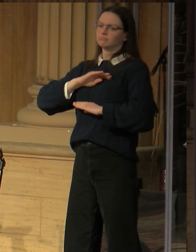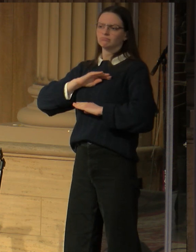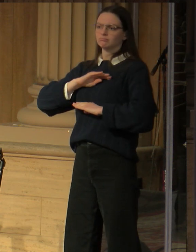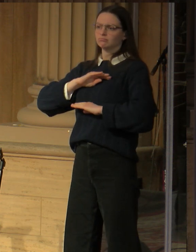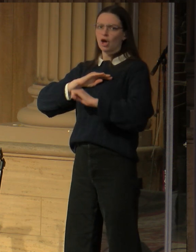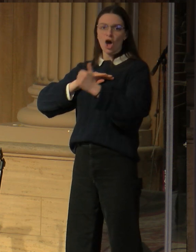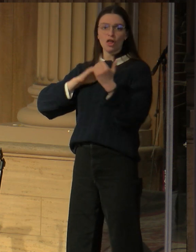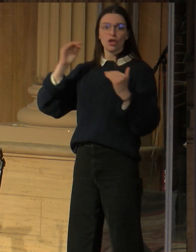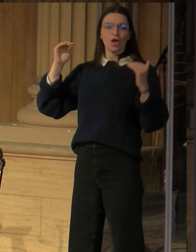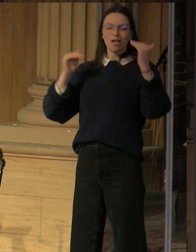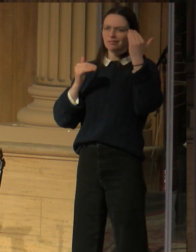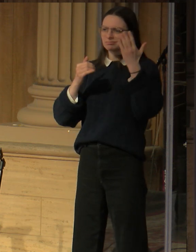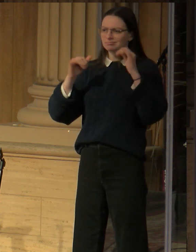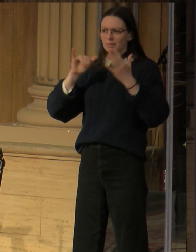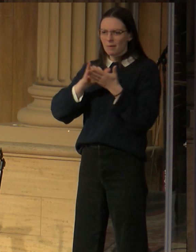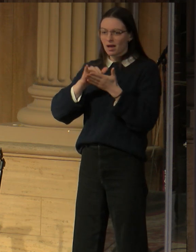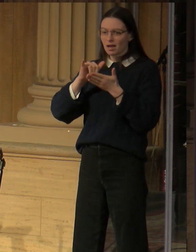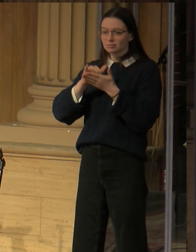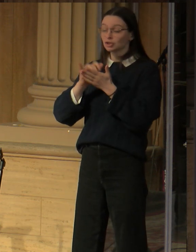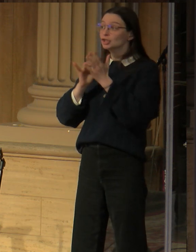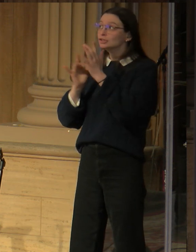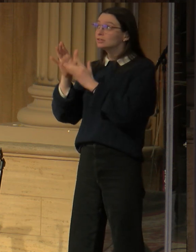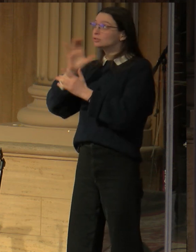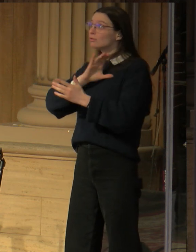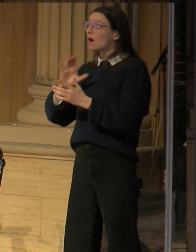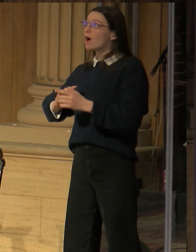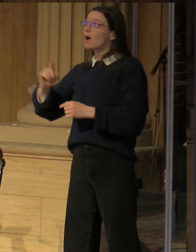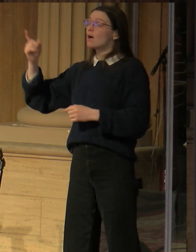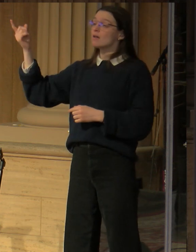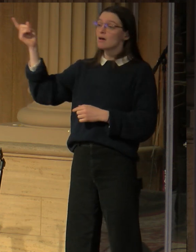that Jesus Christ died for our sins, was buried,